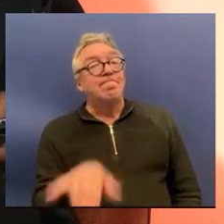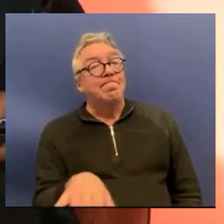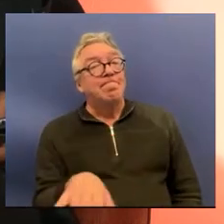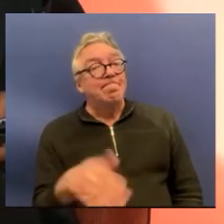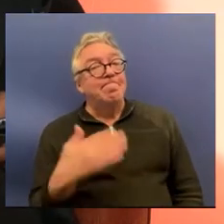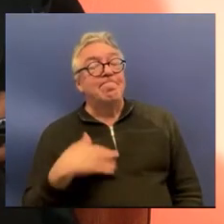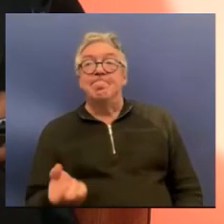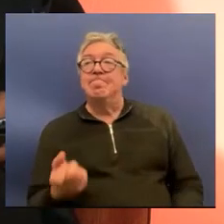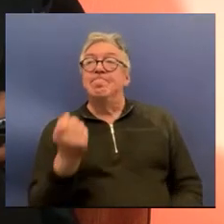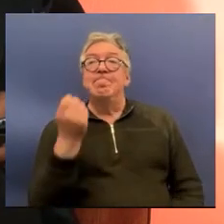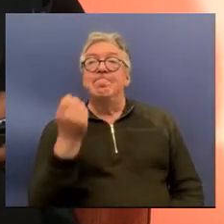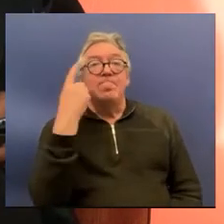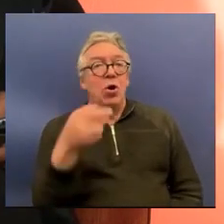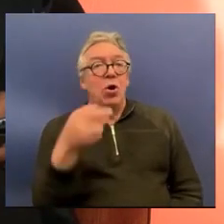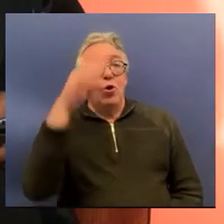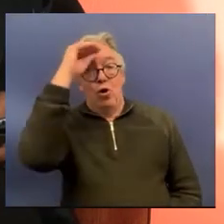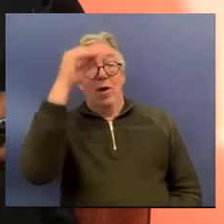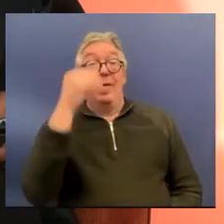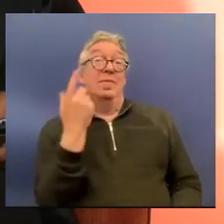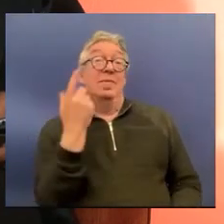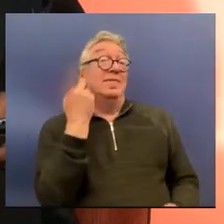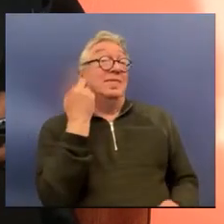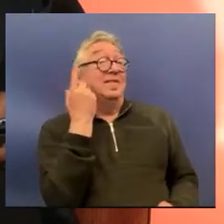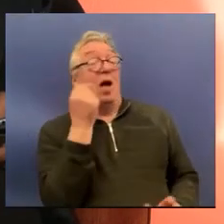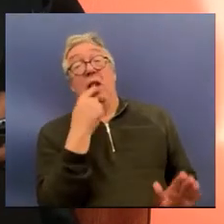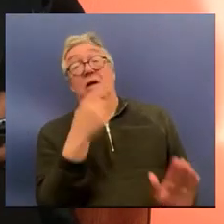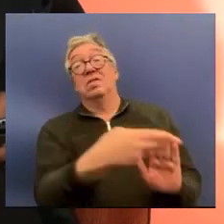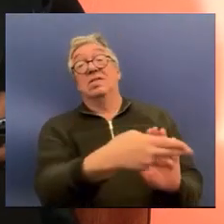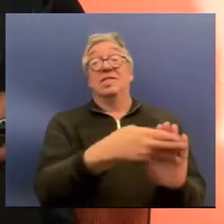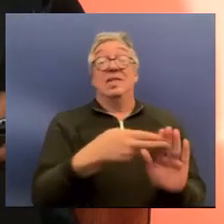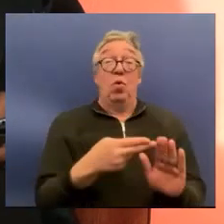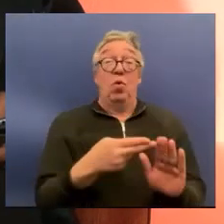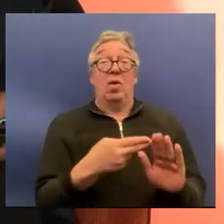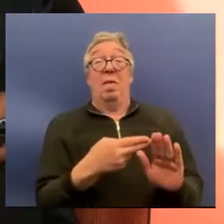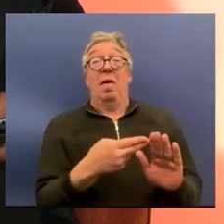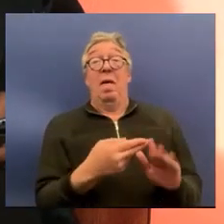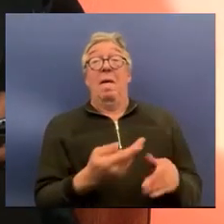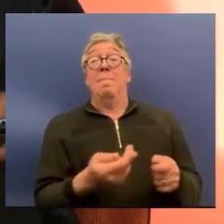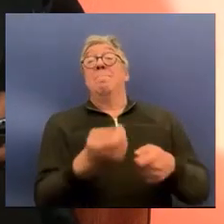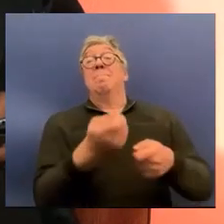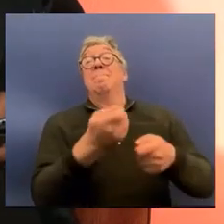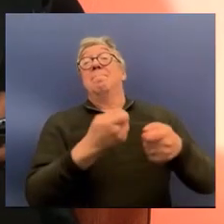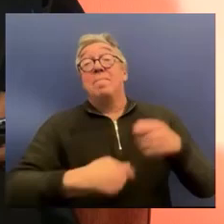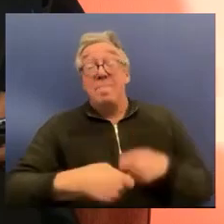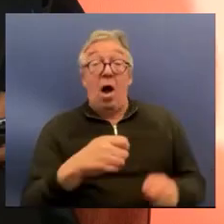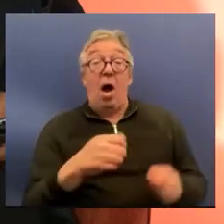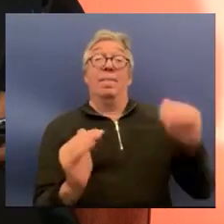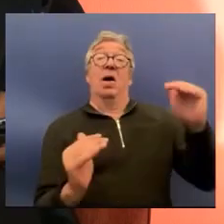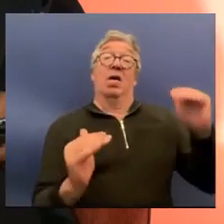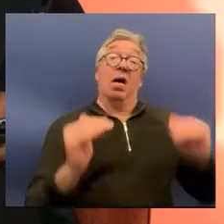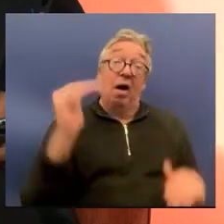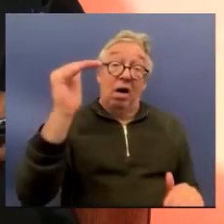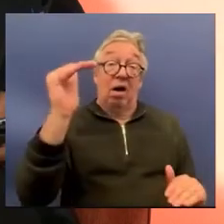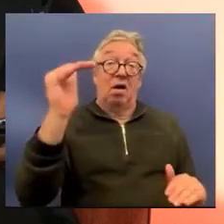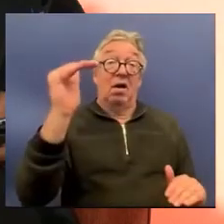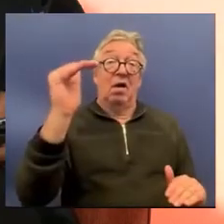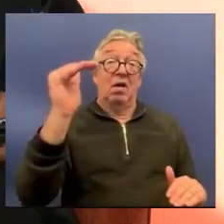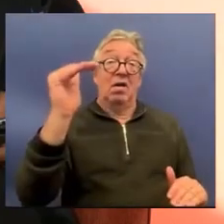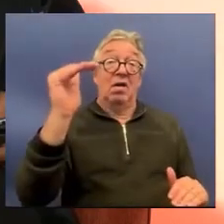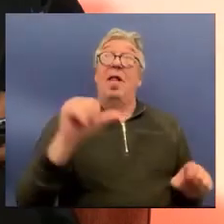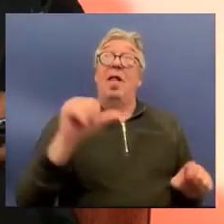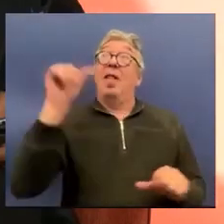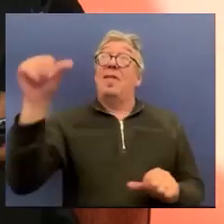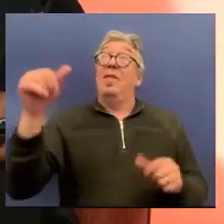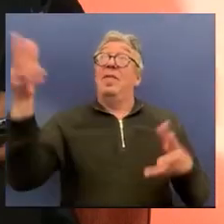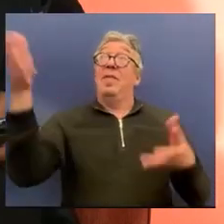gender stereotypes, how you can face up to inequalities. And then on top of that, you get a disaster, and which is also a